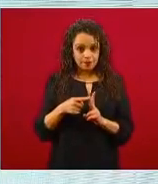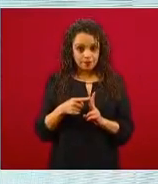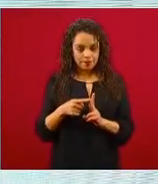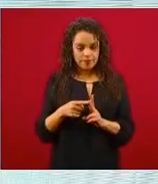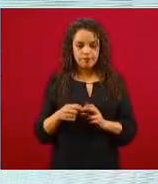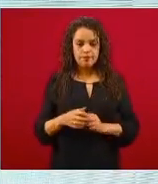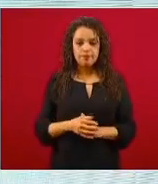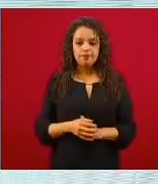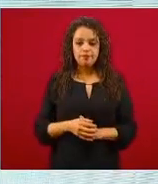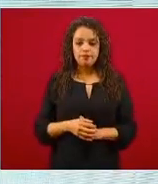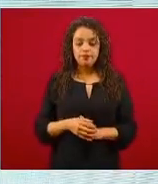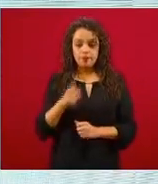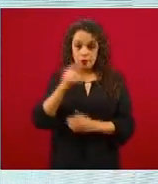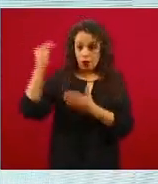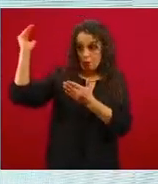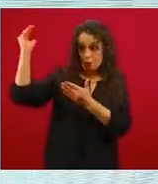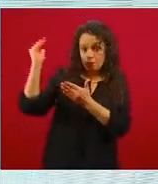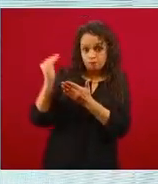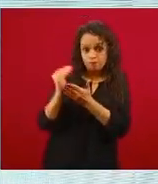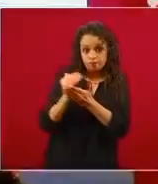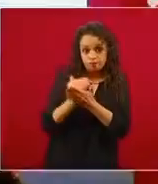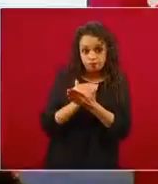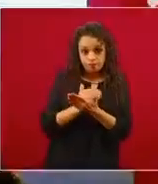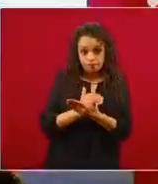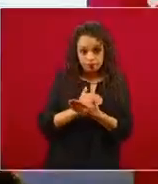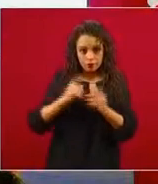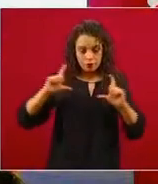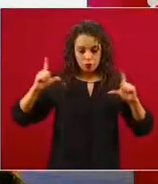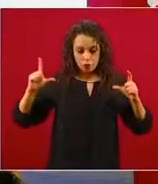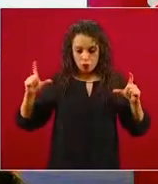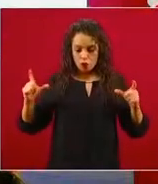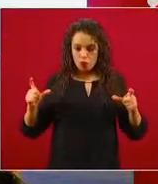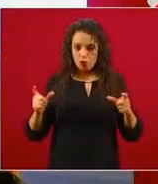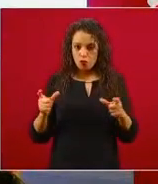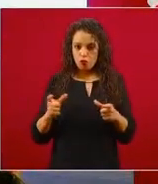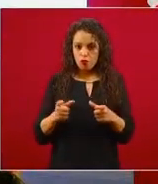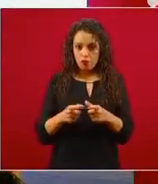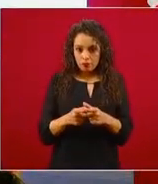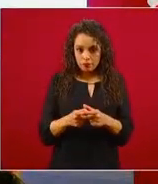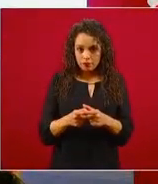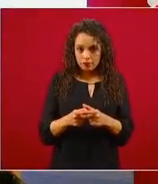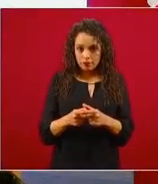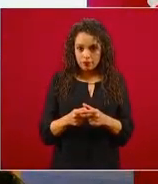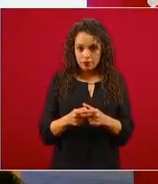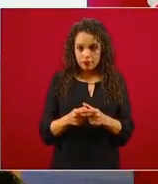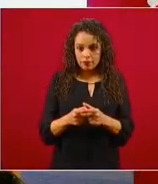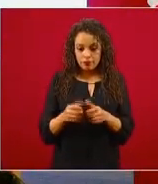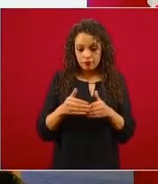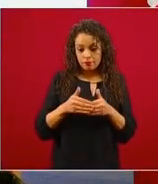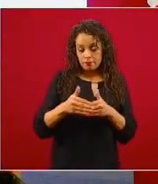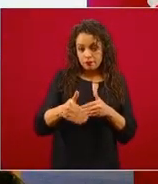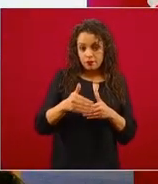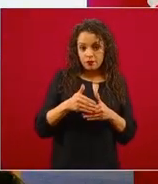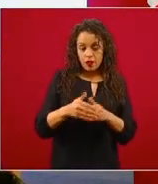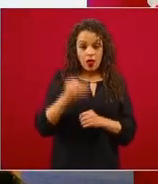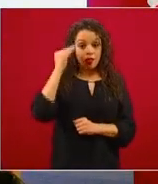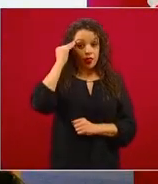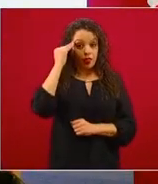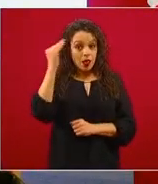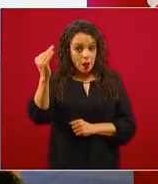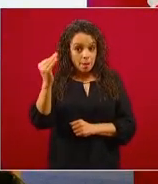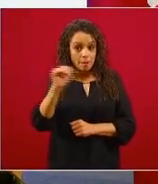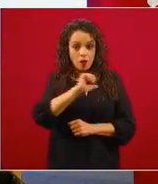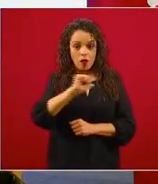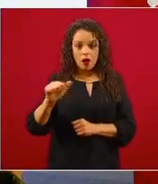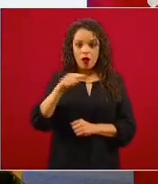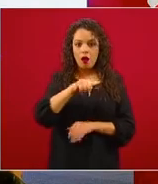pandemic cannot be stopped from one day to another. And also the second